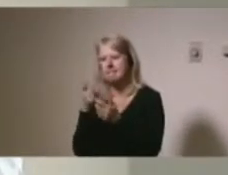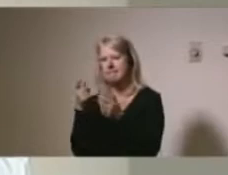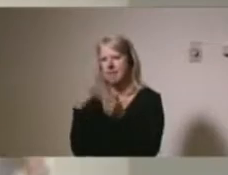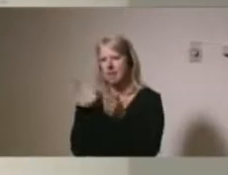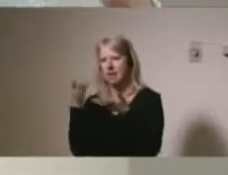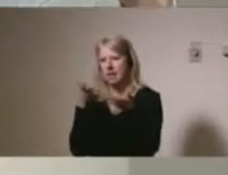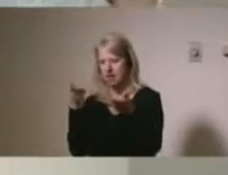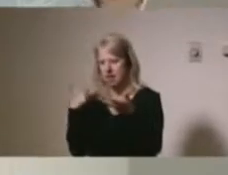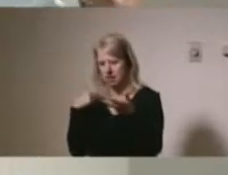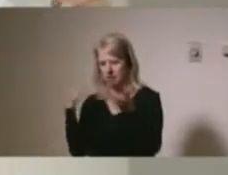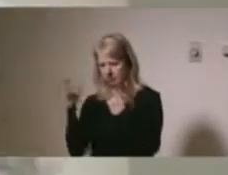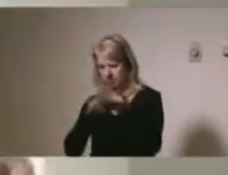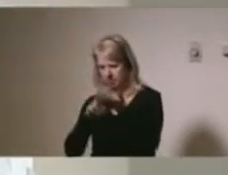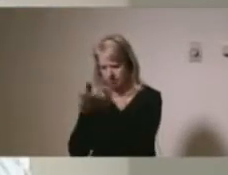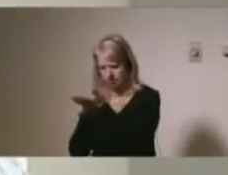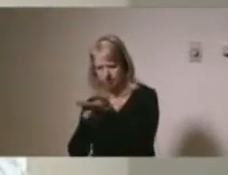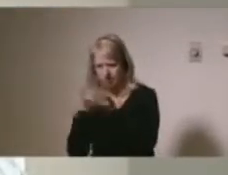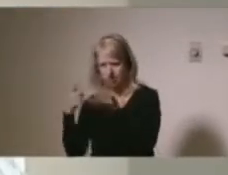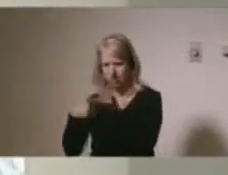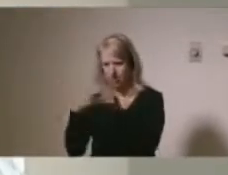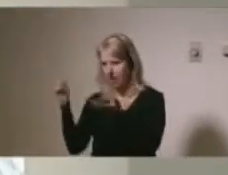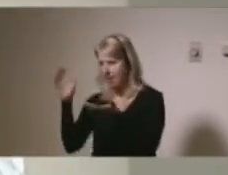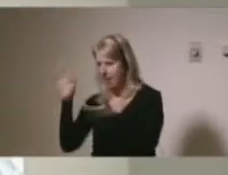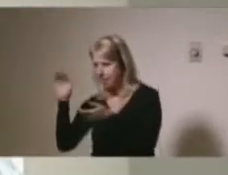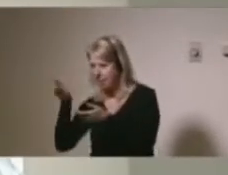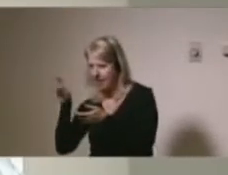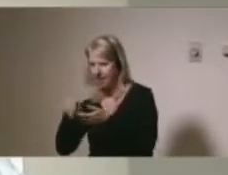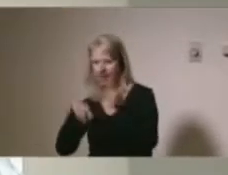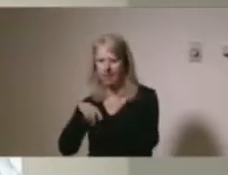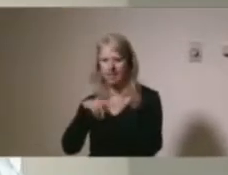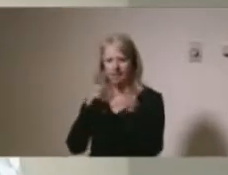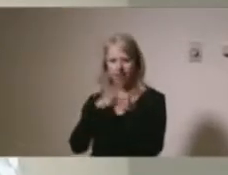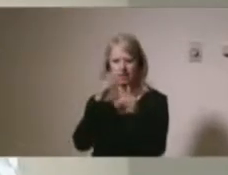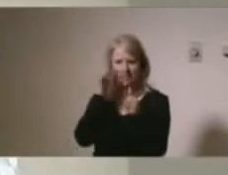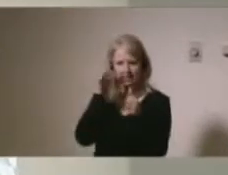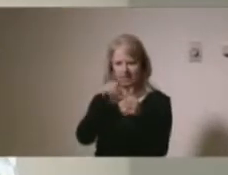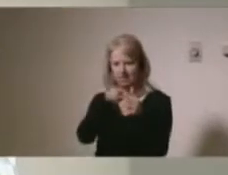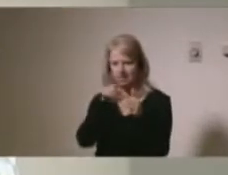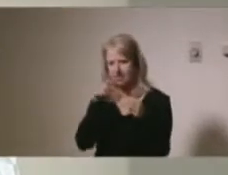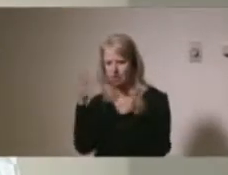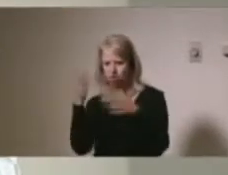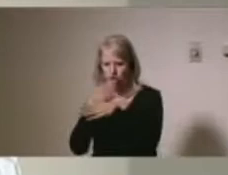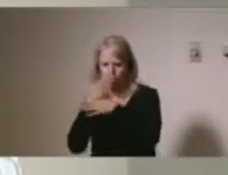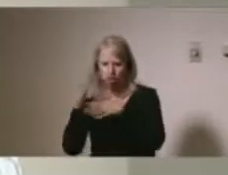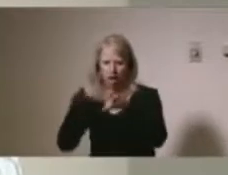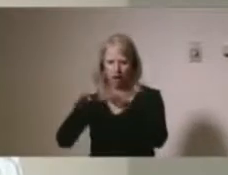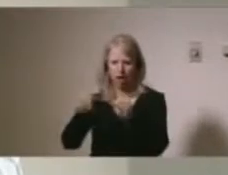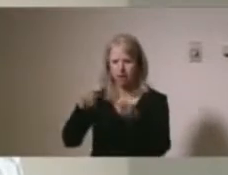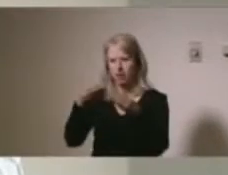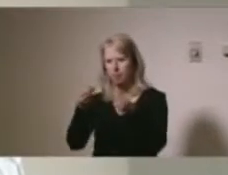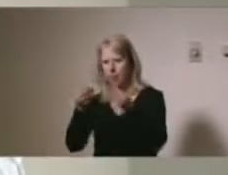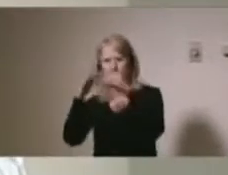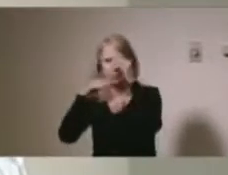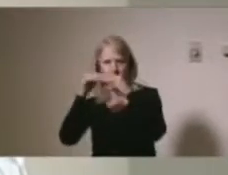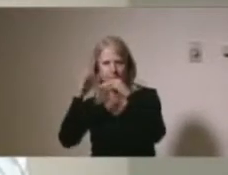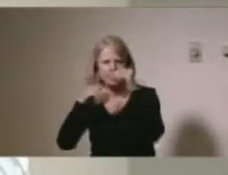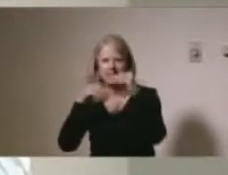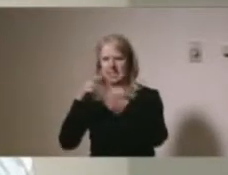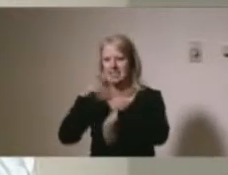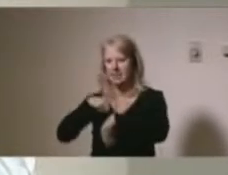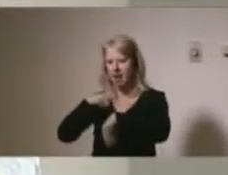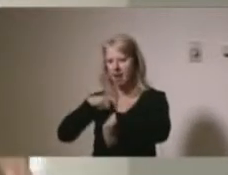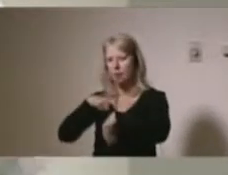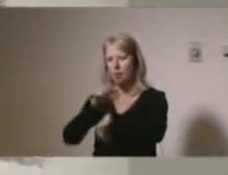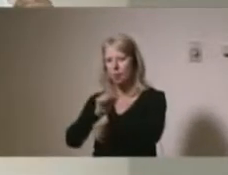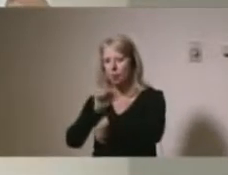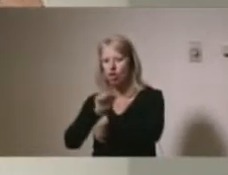talk about the square footage of the post office, how they could share the costs, about taking the time of the